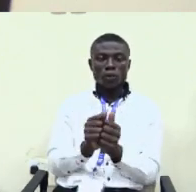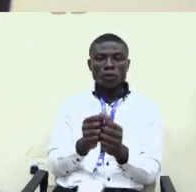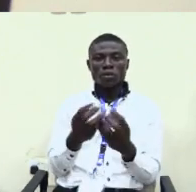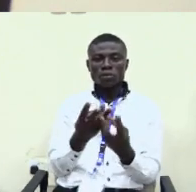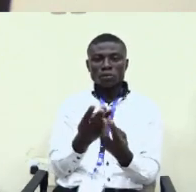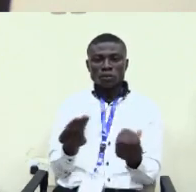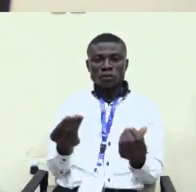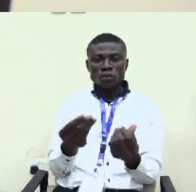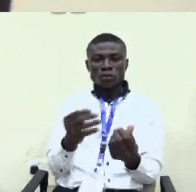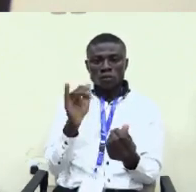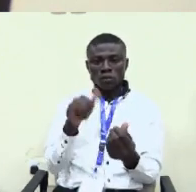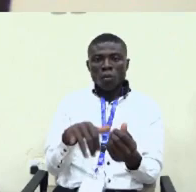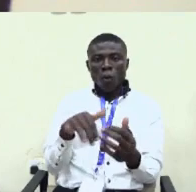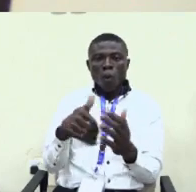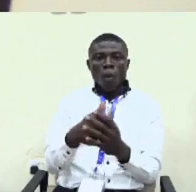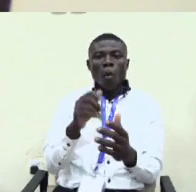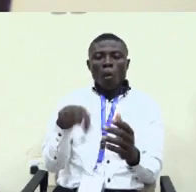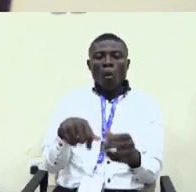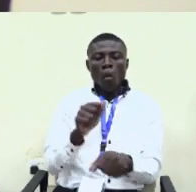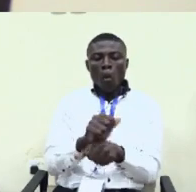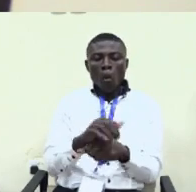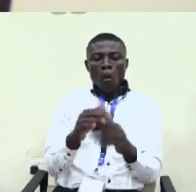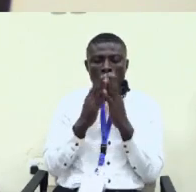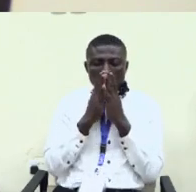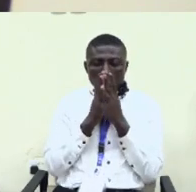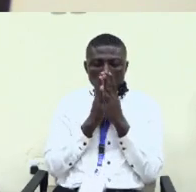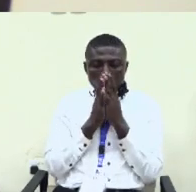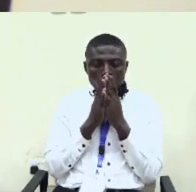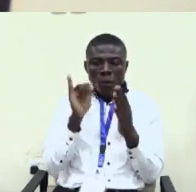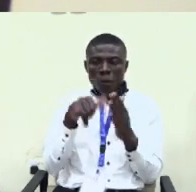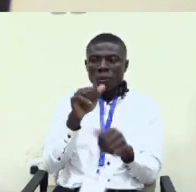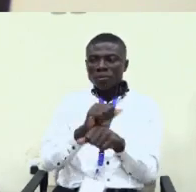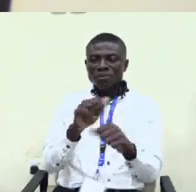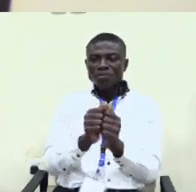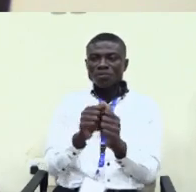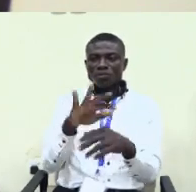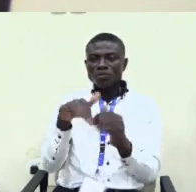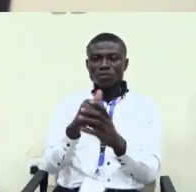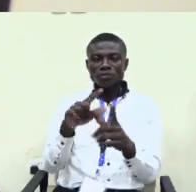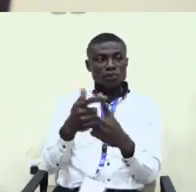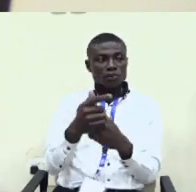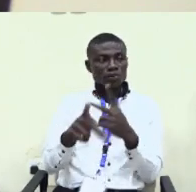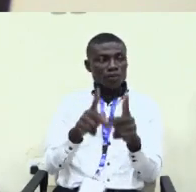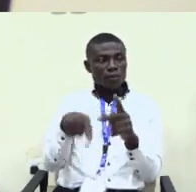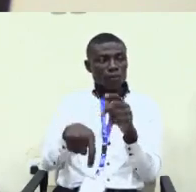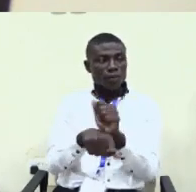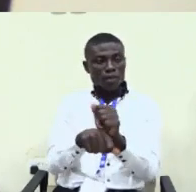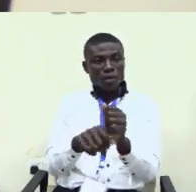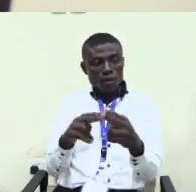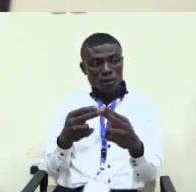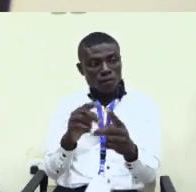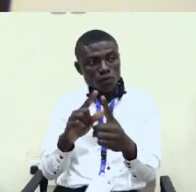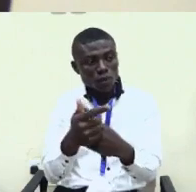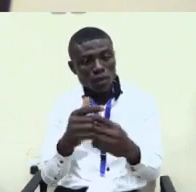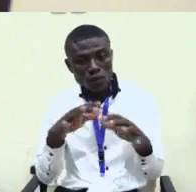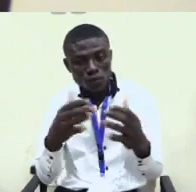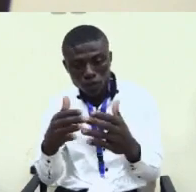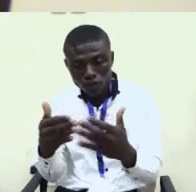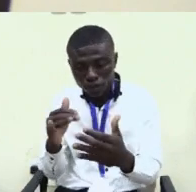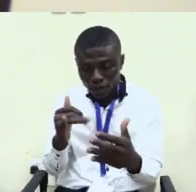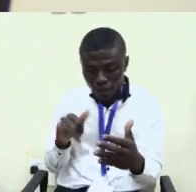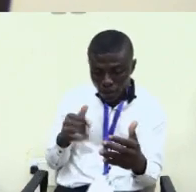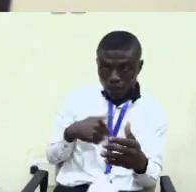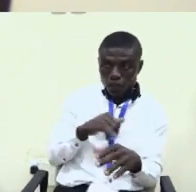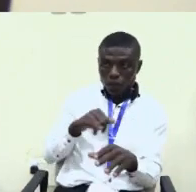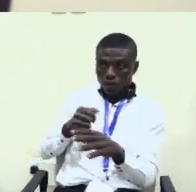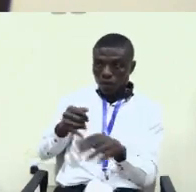solutions that will meet the needs of those local people or the local communities that we were